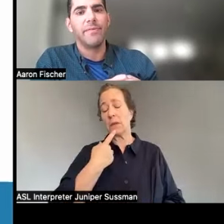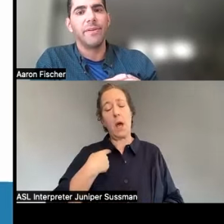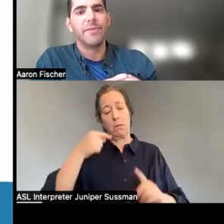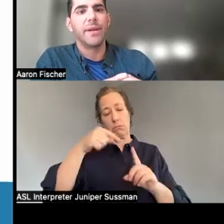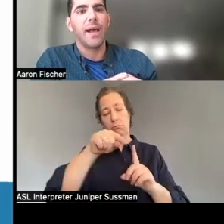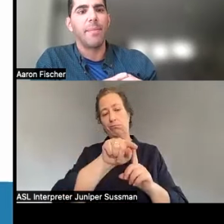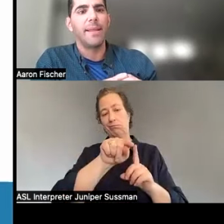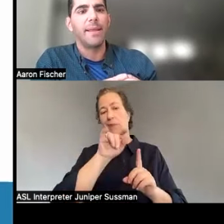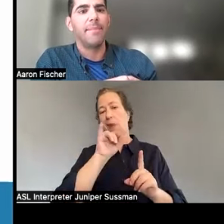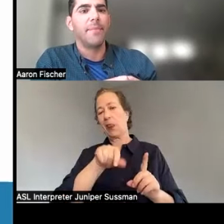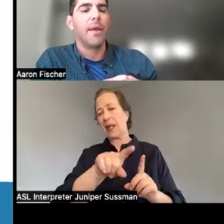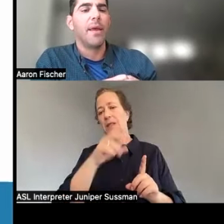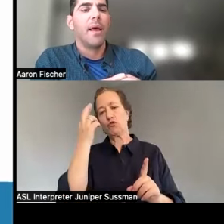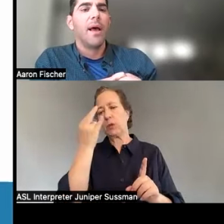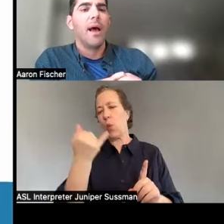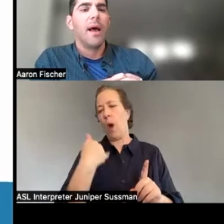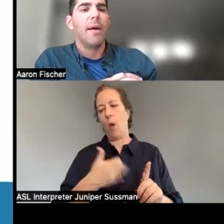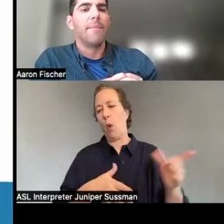to refuse to accommodate them.